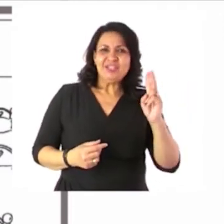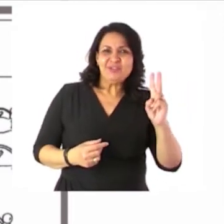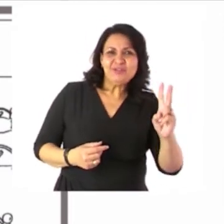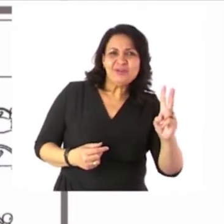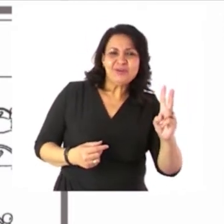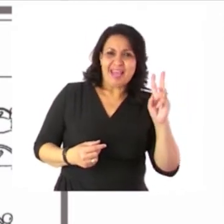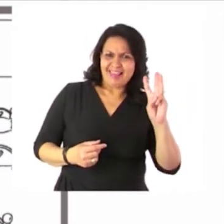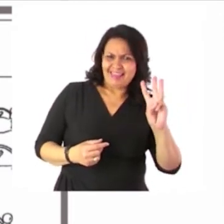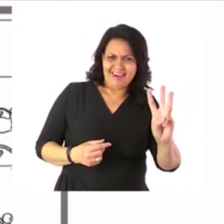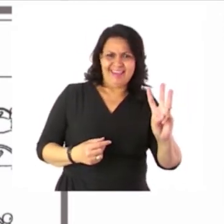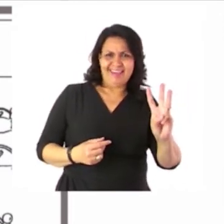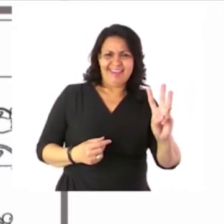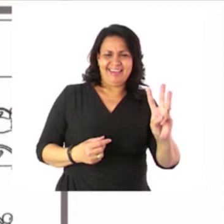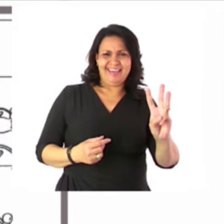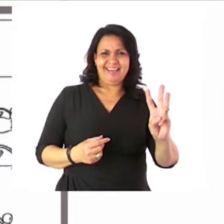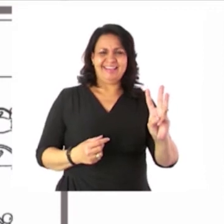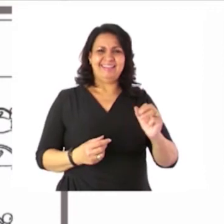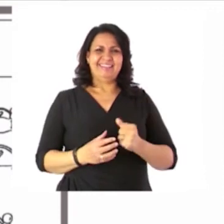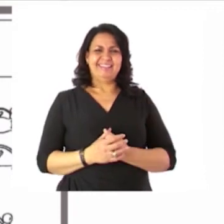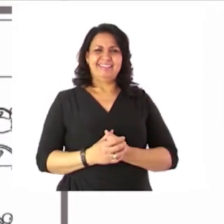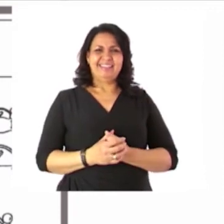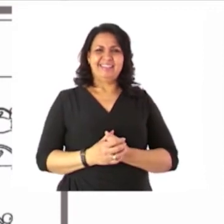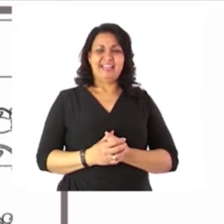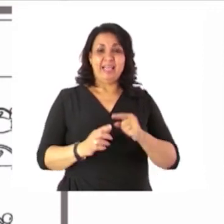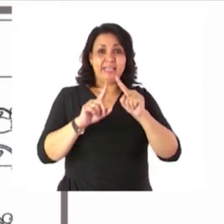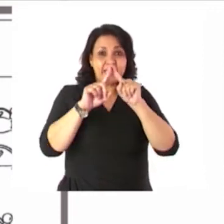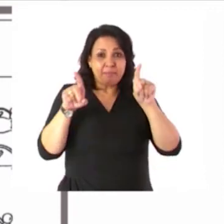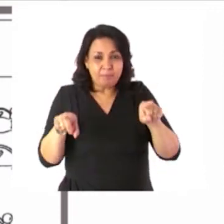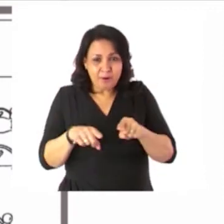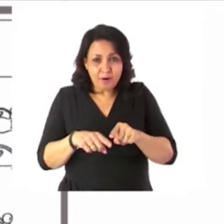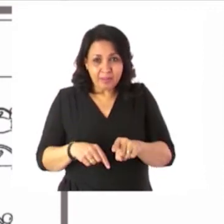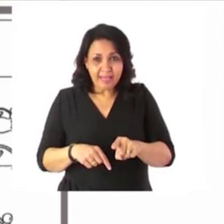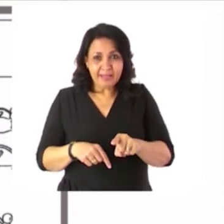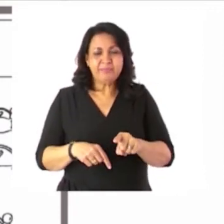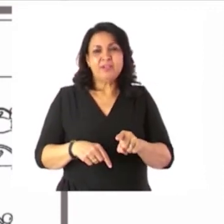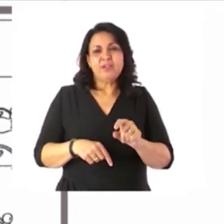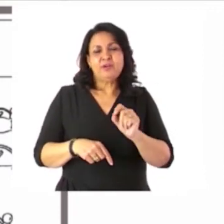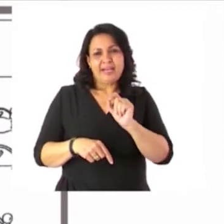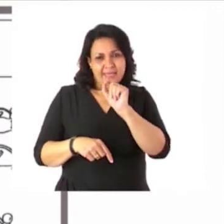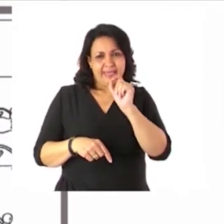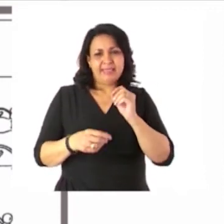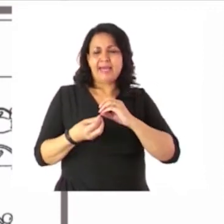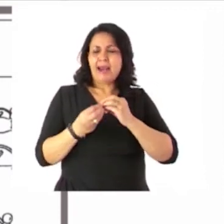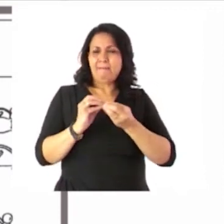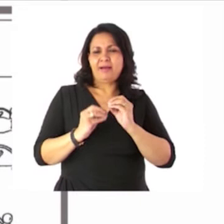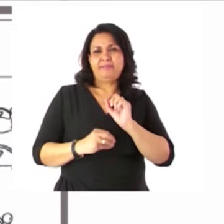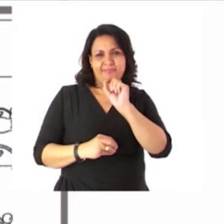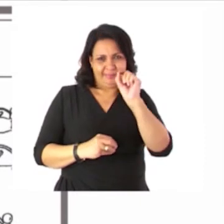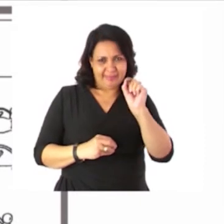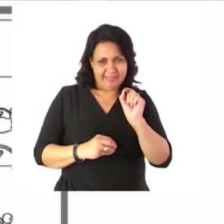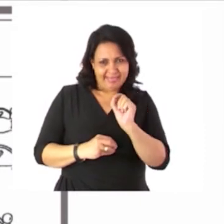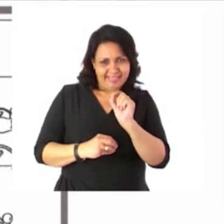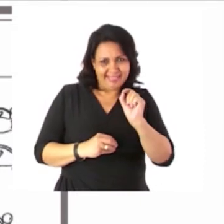2, 3. And we write the number in the open space. And wonderful, I